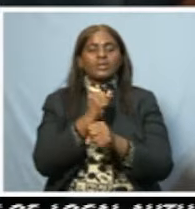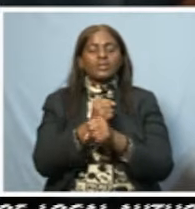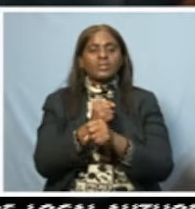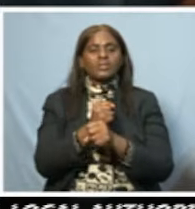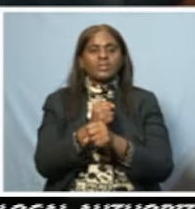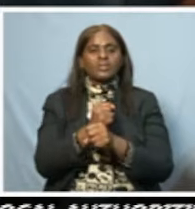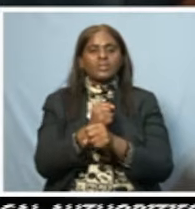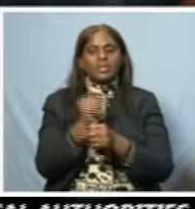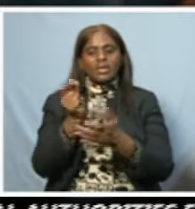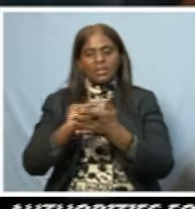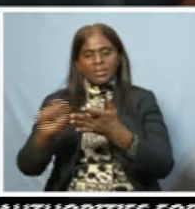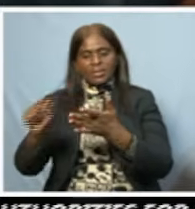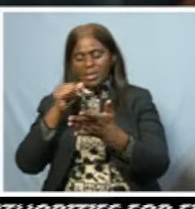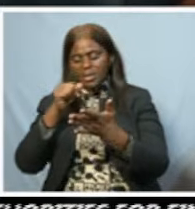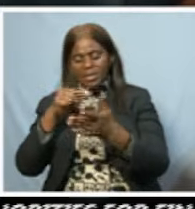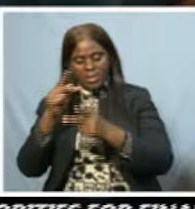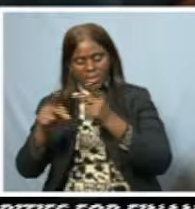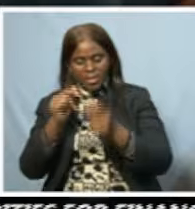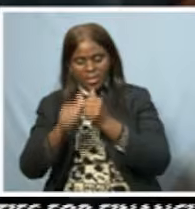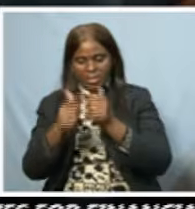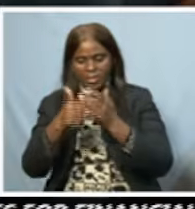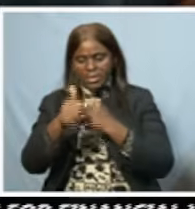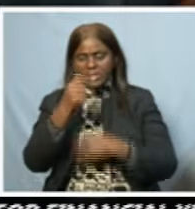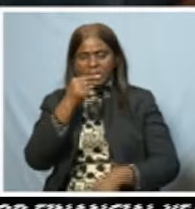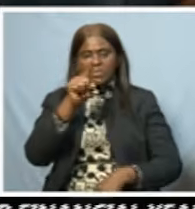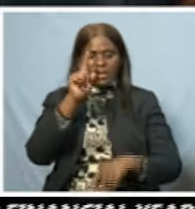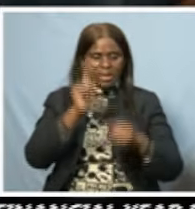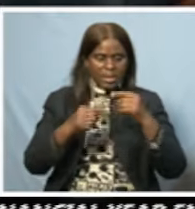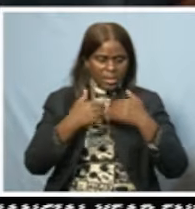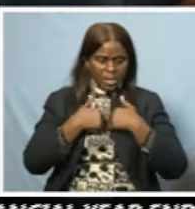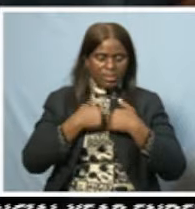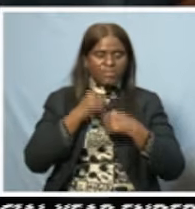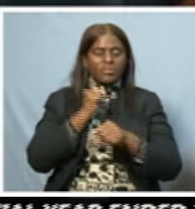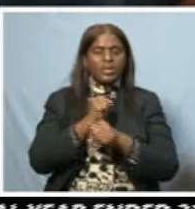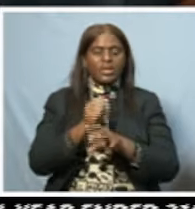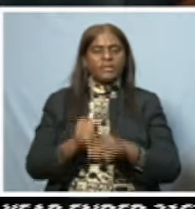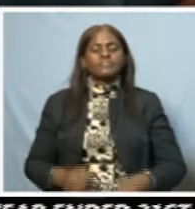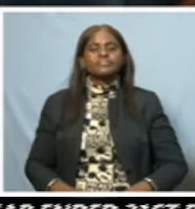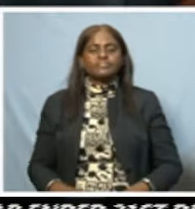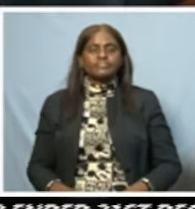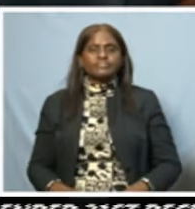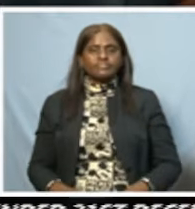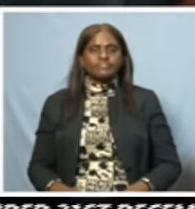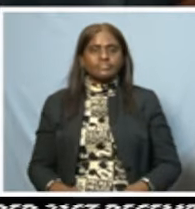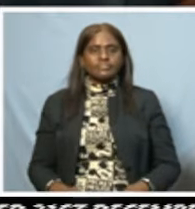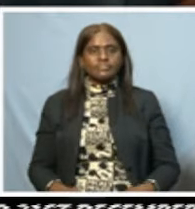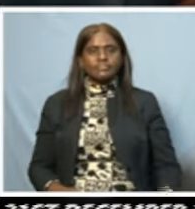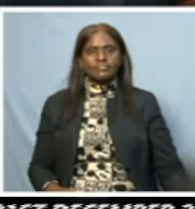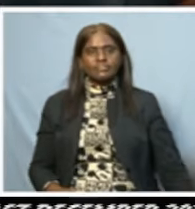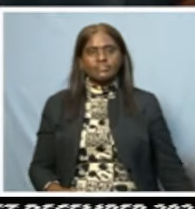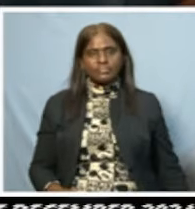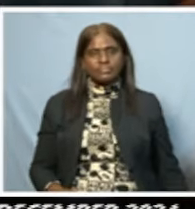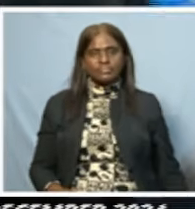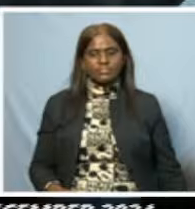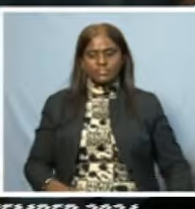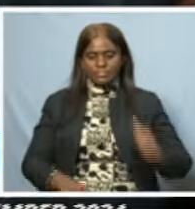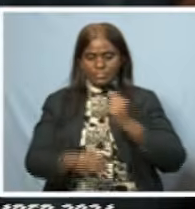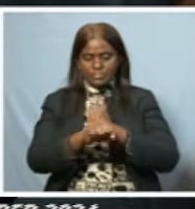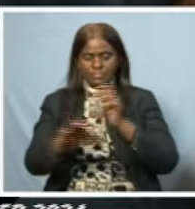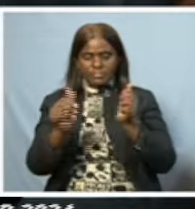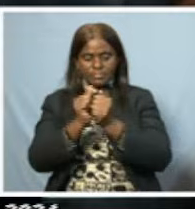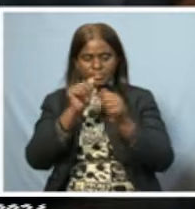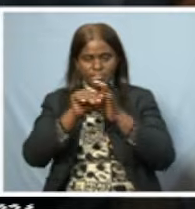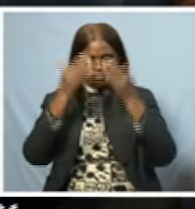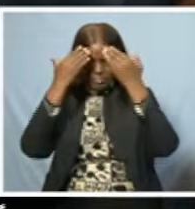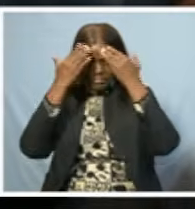A written procedure which says you can't have workers on a casual basis? Are workers within the institution